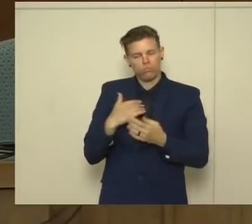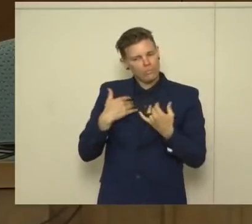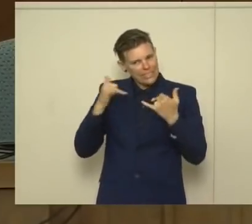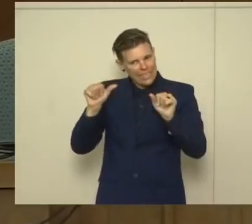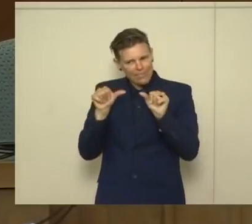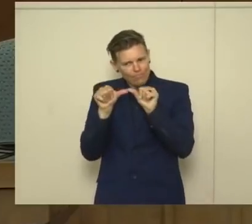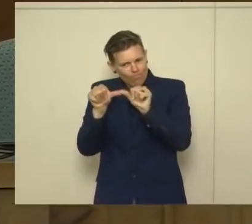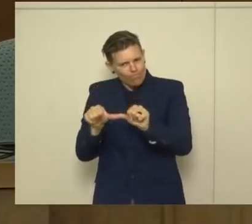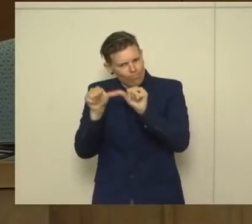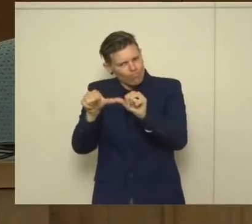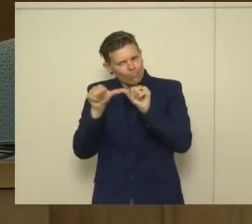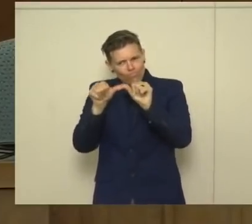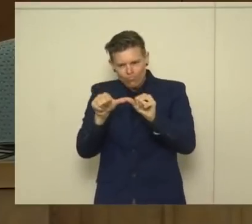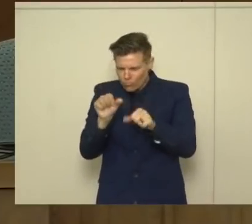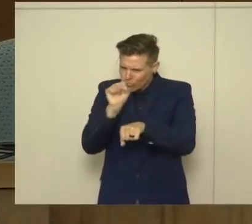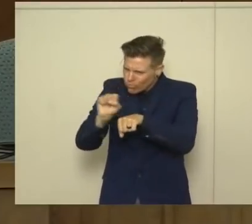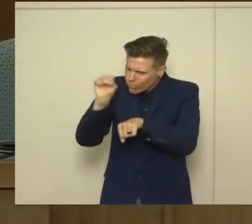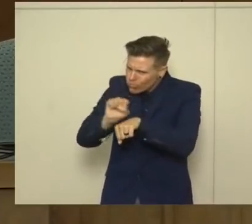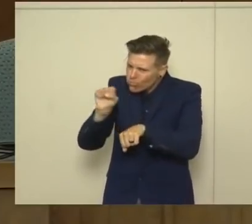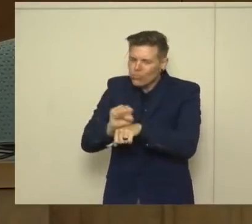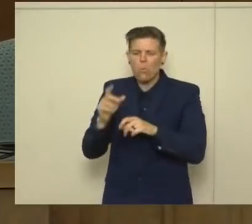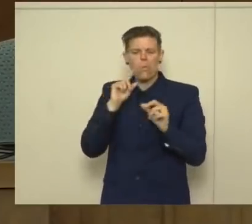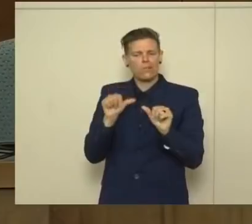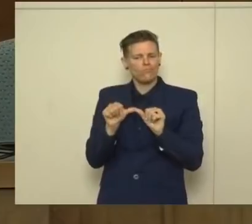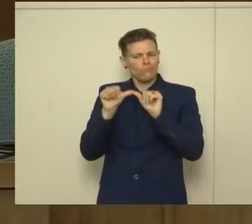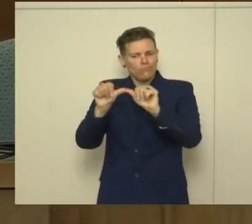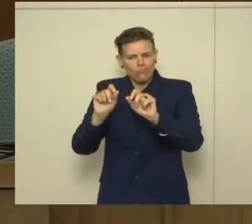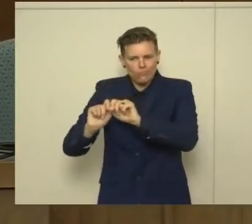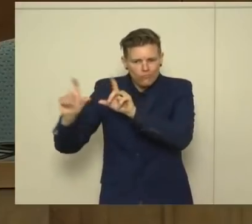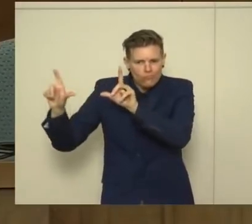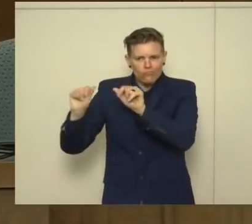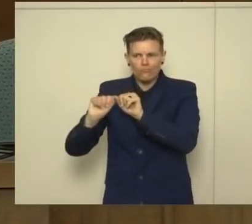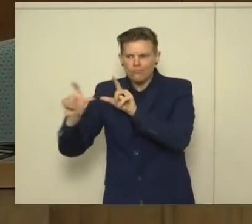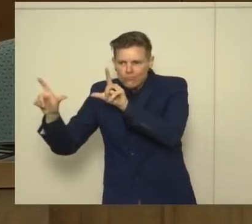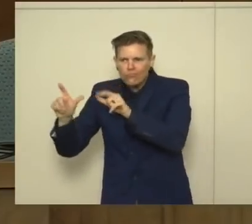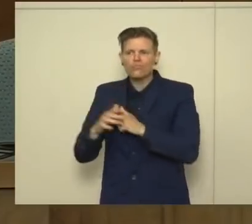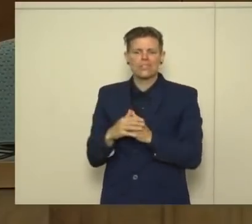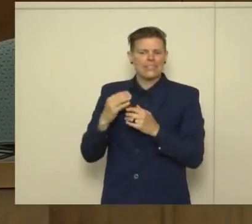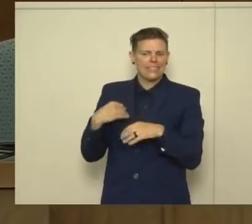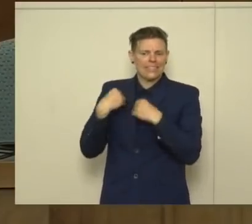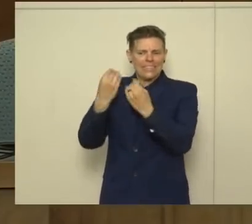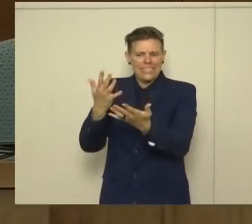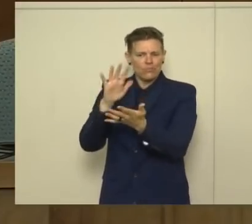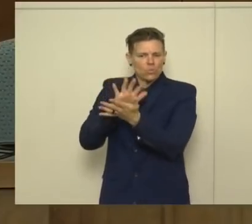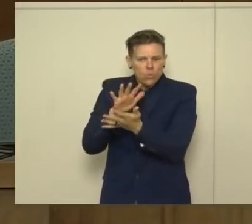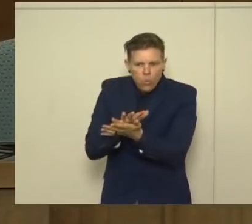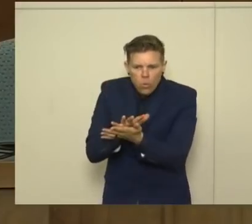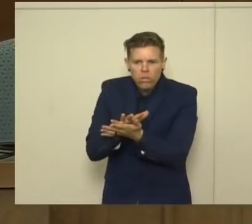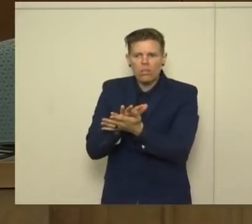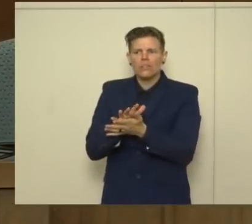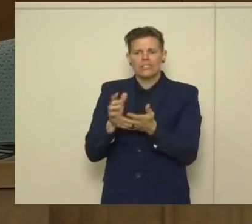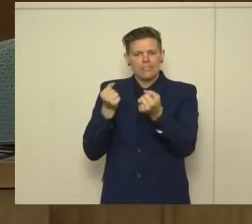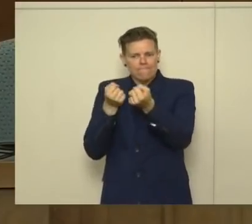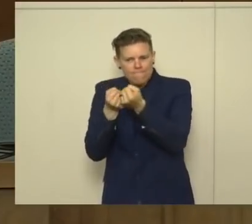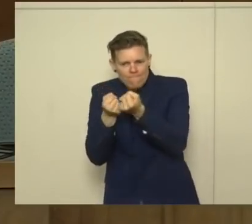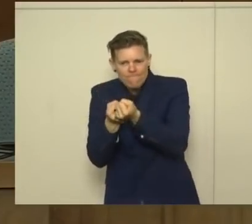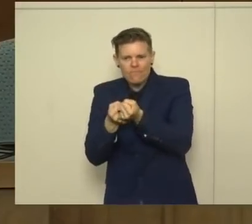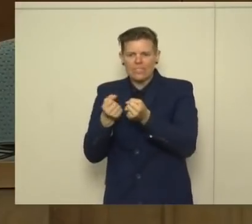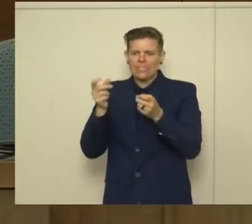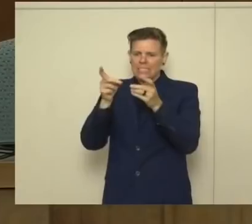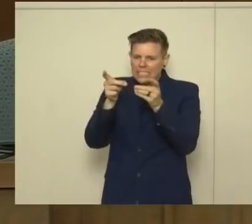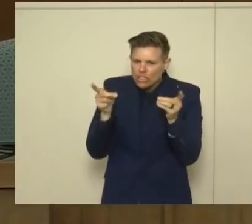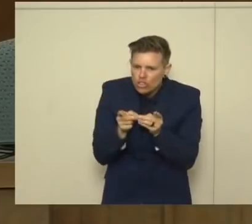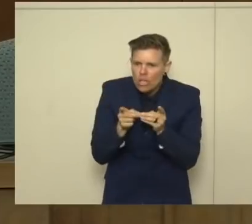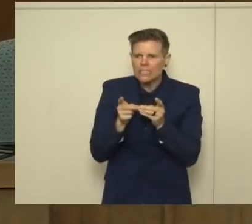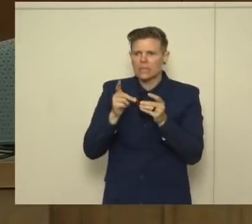we do this, we want the school districts to have the exact, know what the exact math is we're using in those smaller counties so they